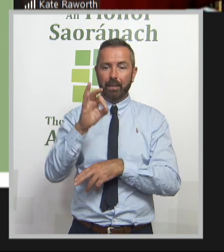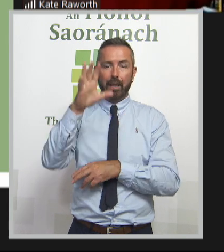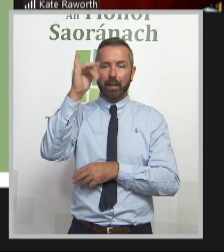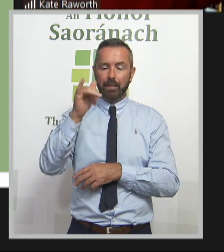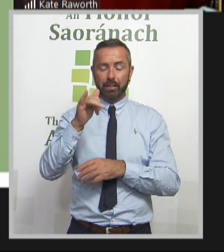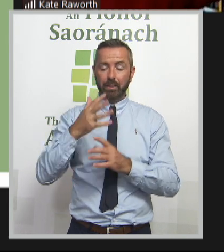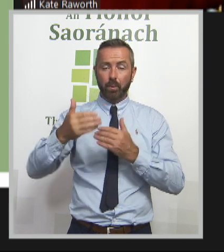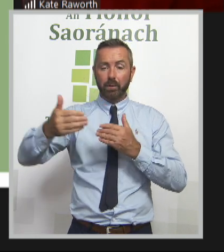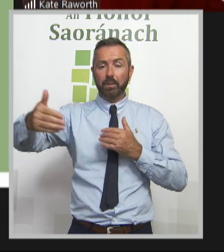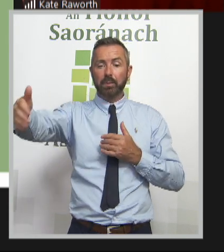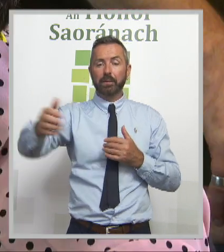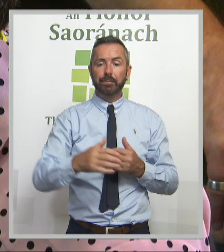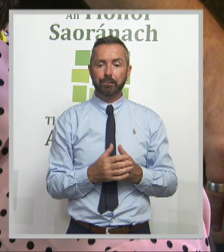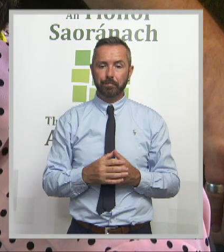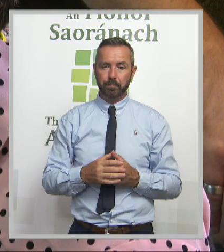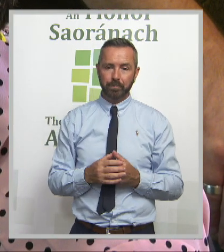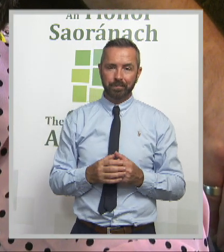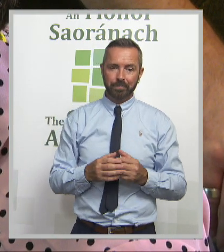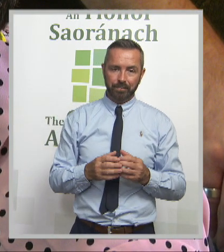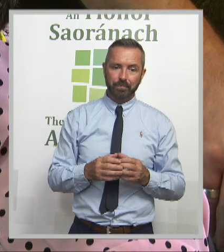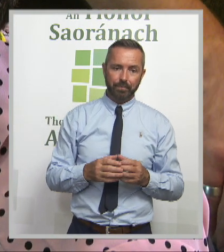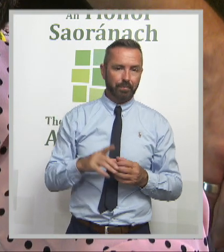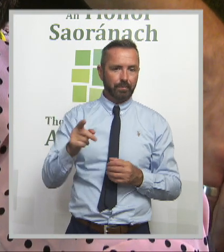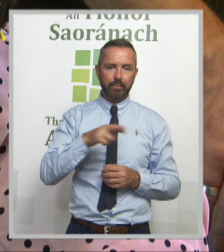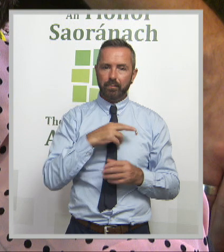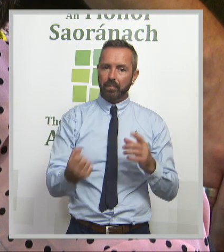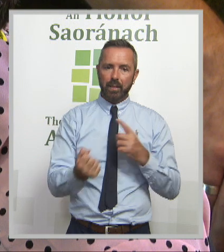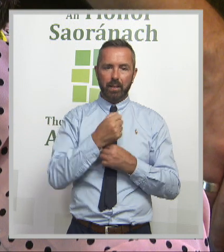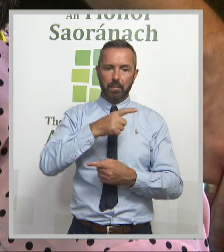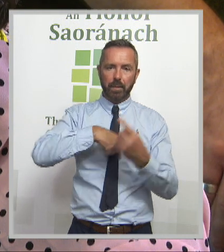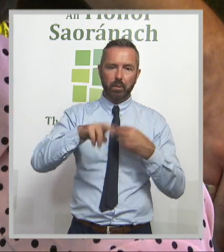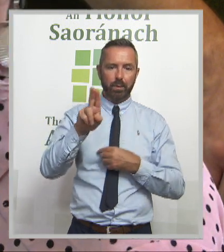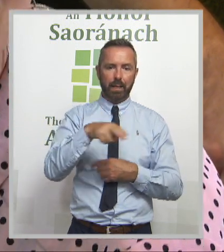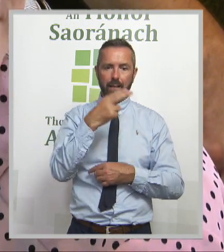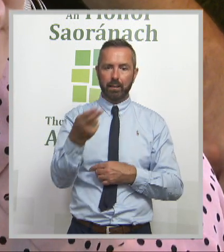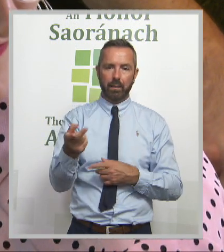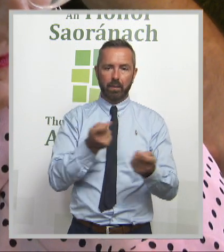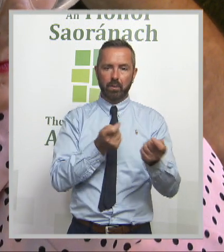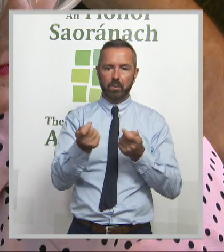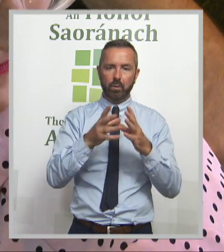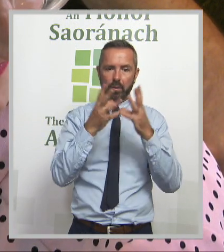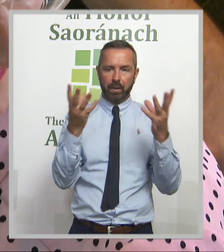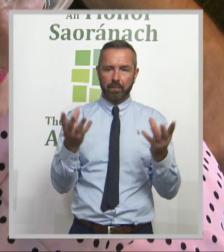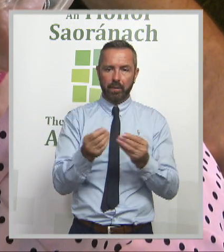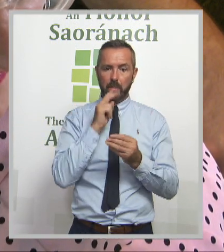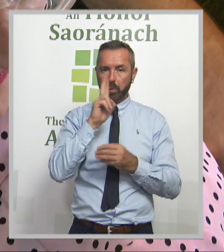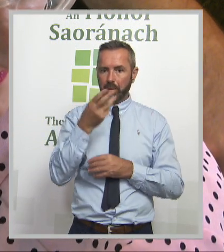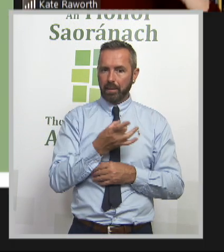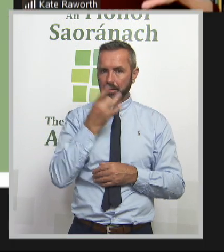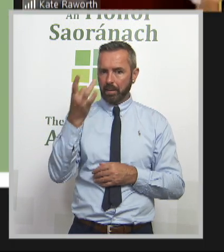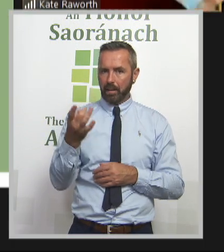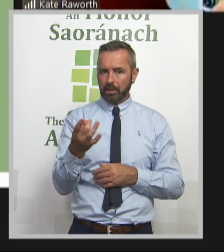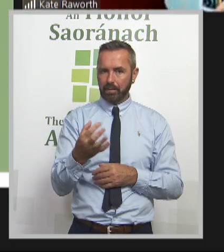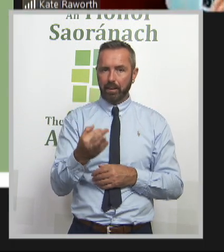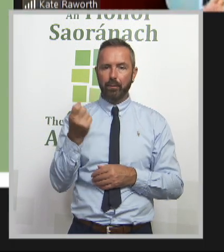from Europe and the world that really impact us. So we can't control everything, but we can ask. If you were to put